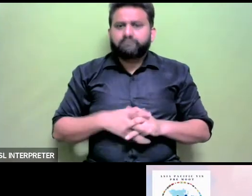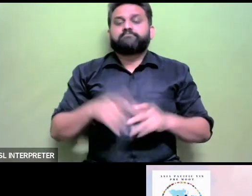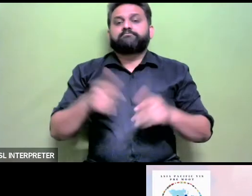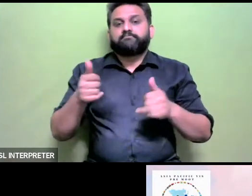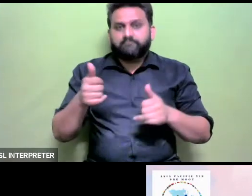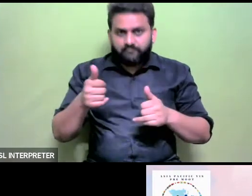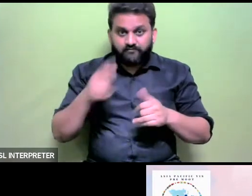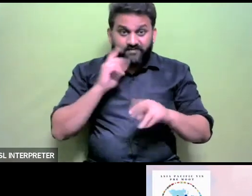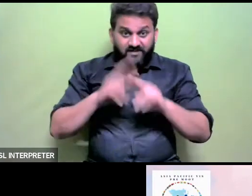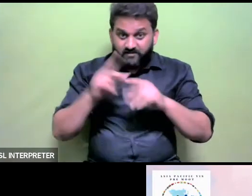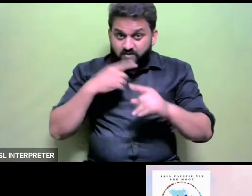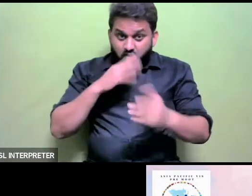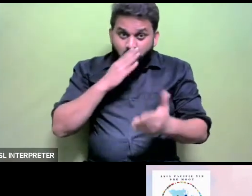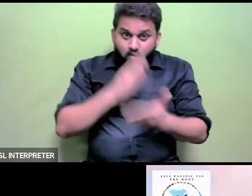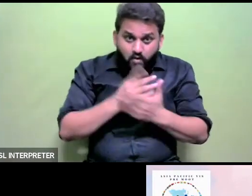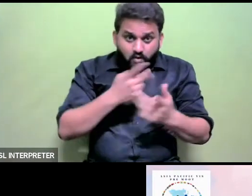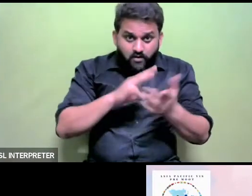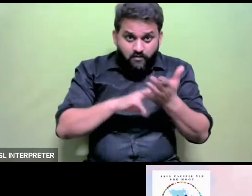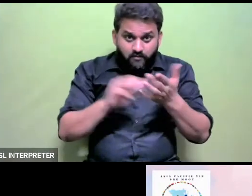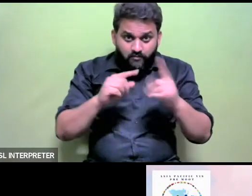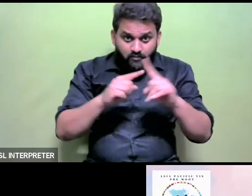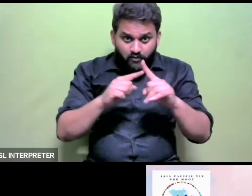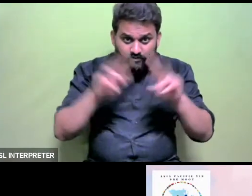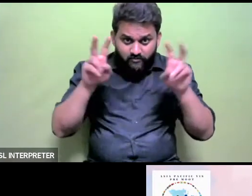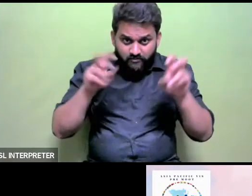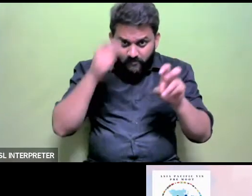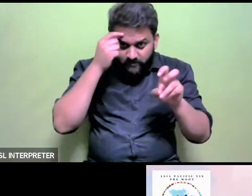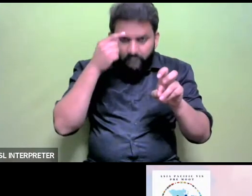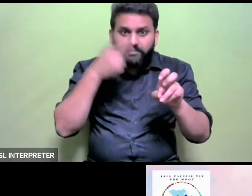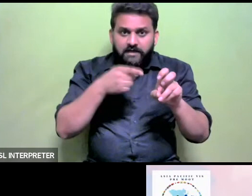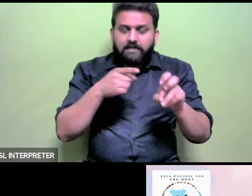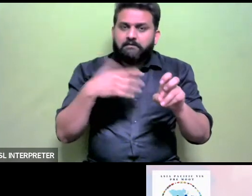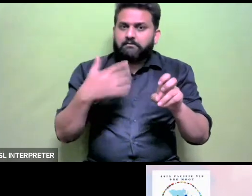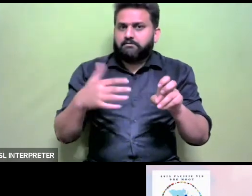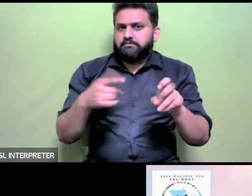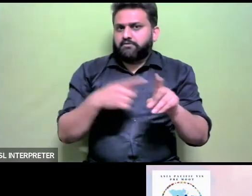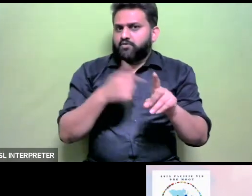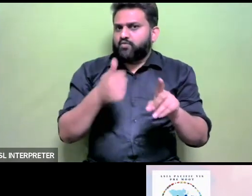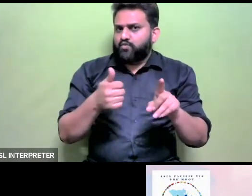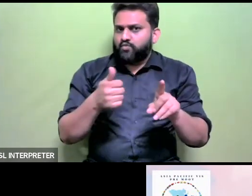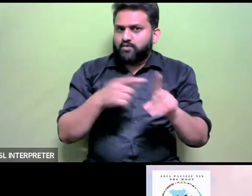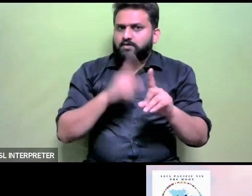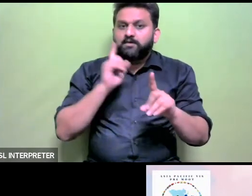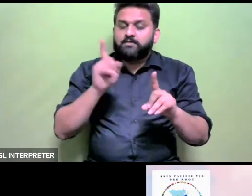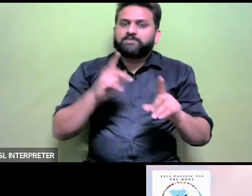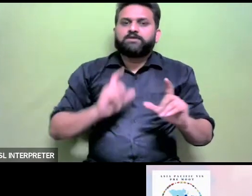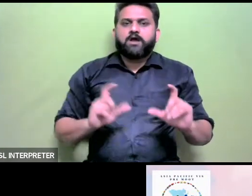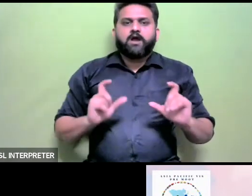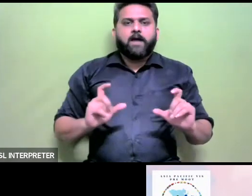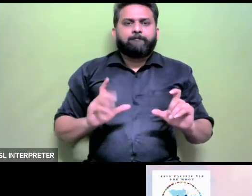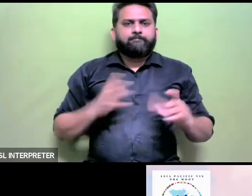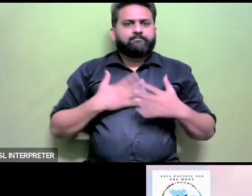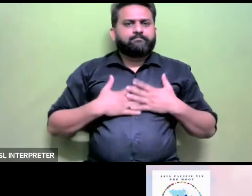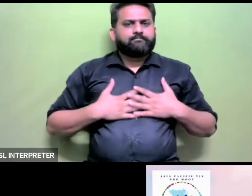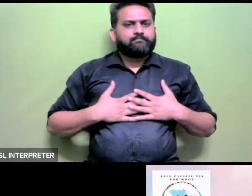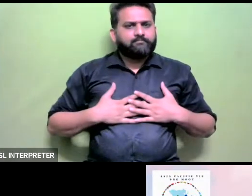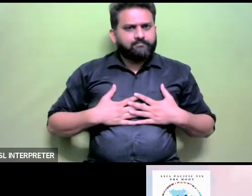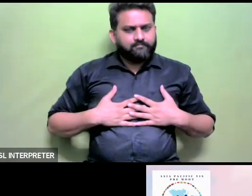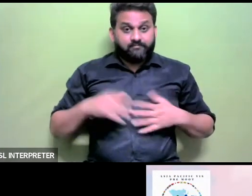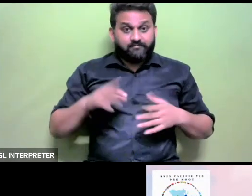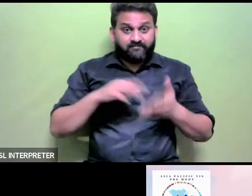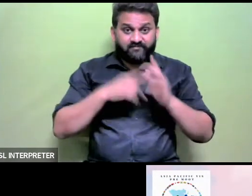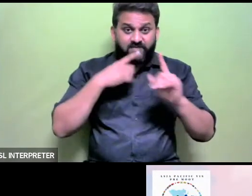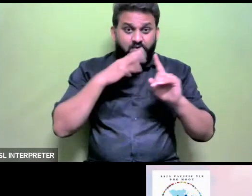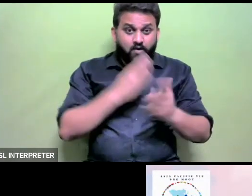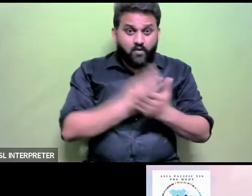you're talking about the facts of the moot problem, this is very good for that, and you should feel very comfortable about it, because those facts